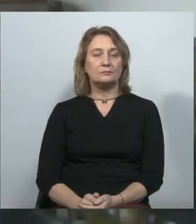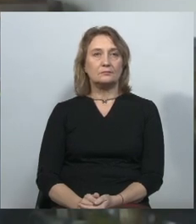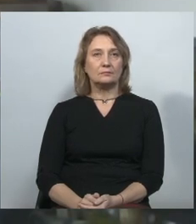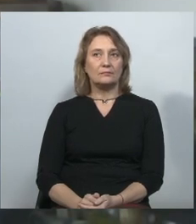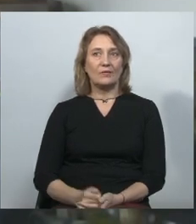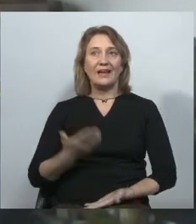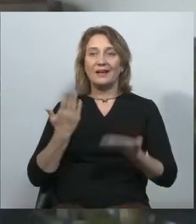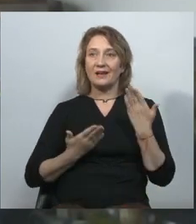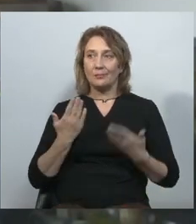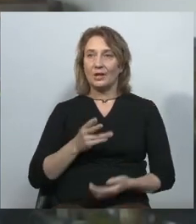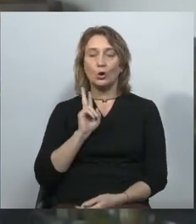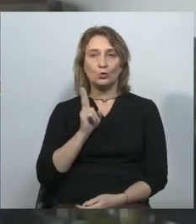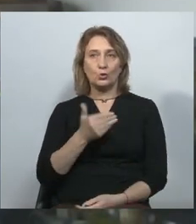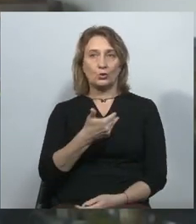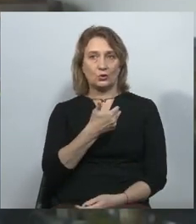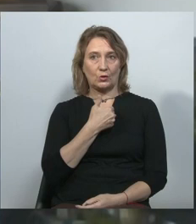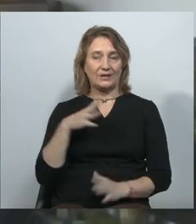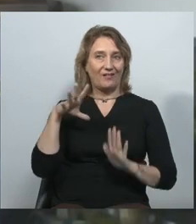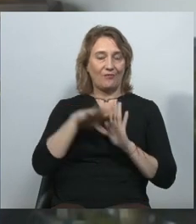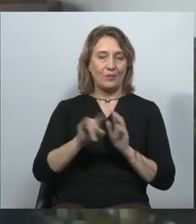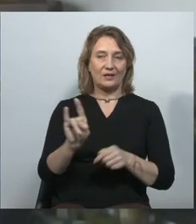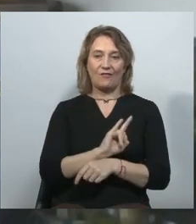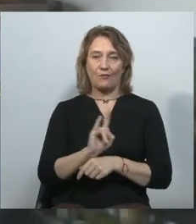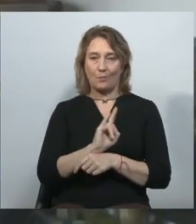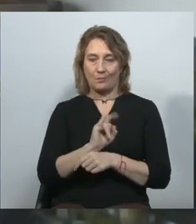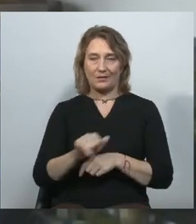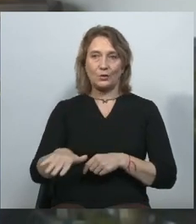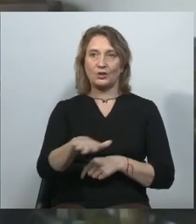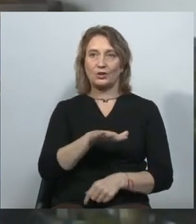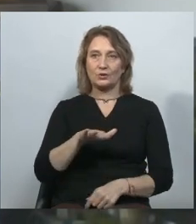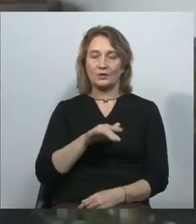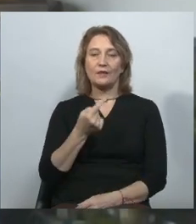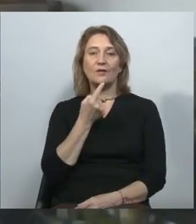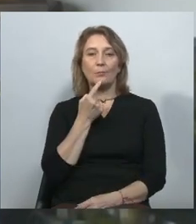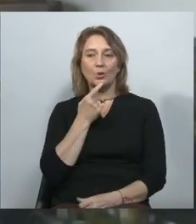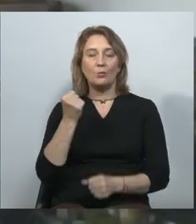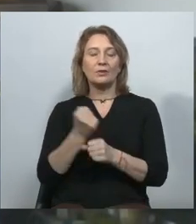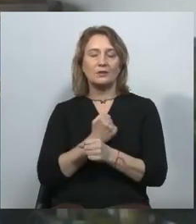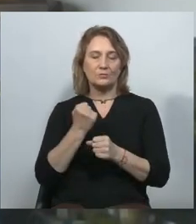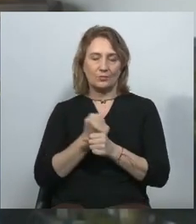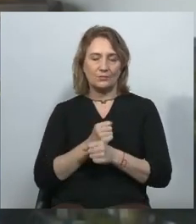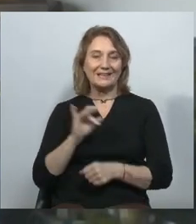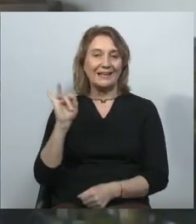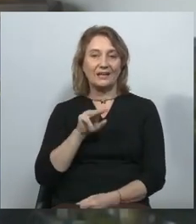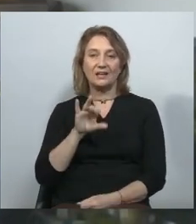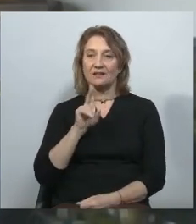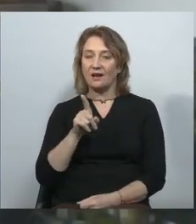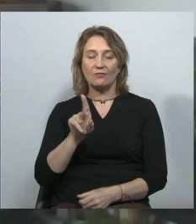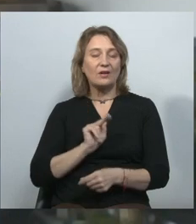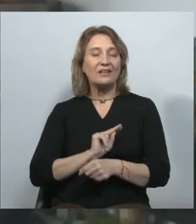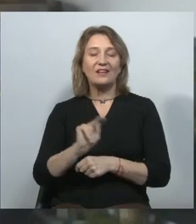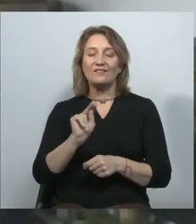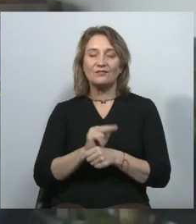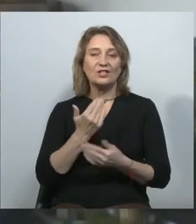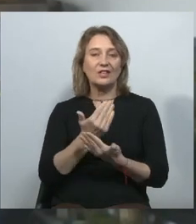mislead an audience, they would already be trying to do it. The game doesn't teach them how to create, for example, a